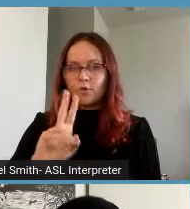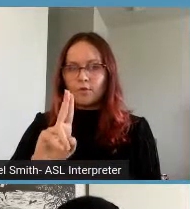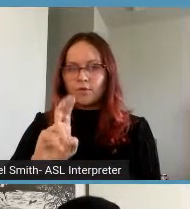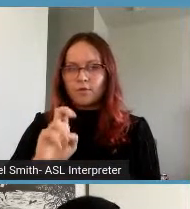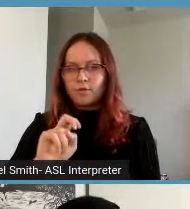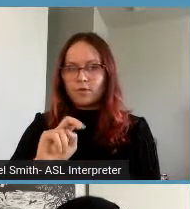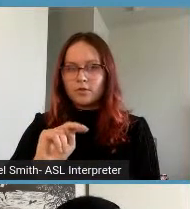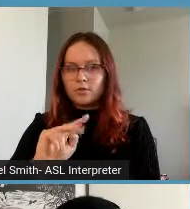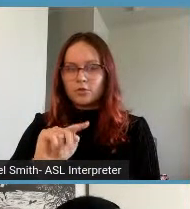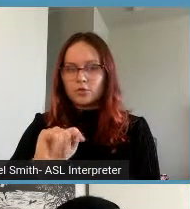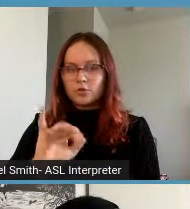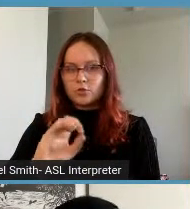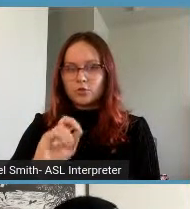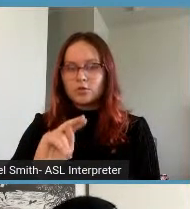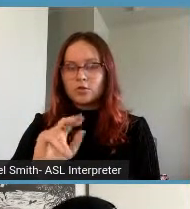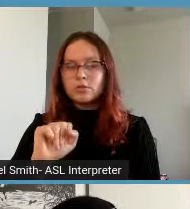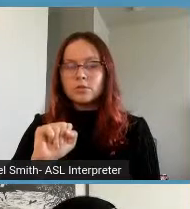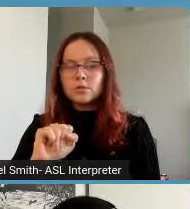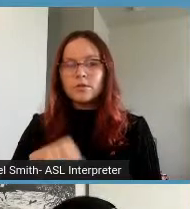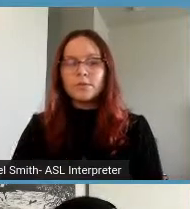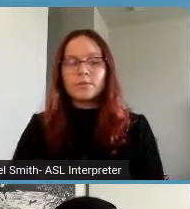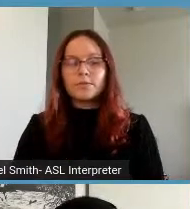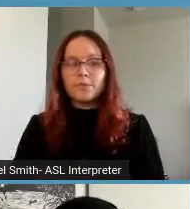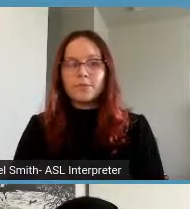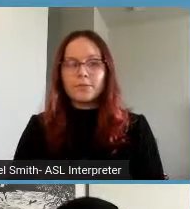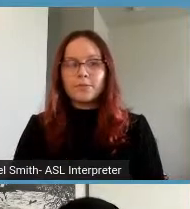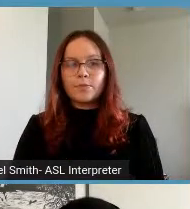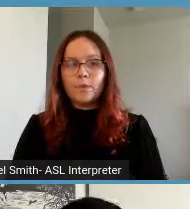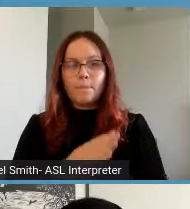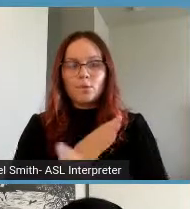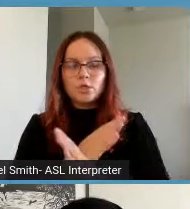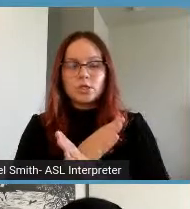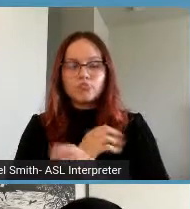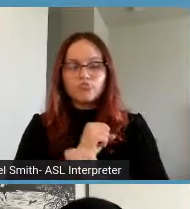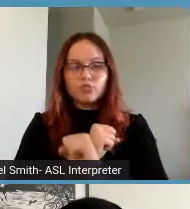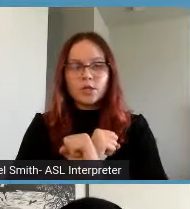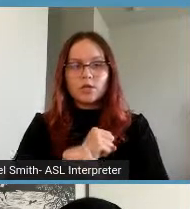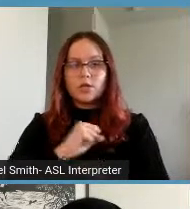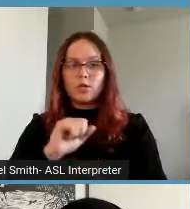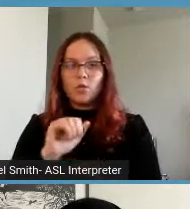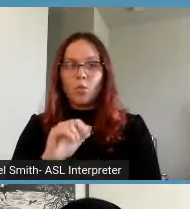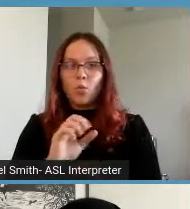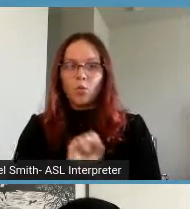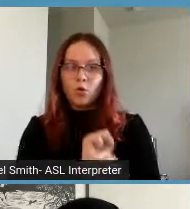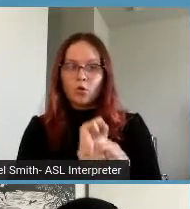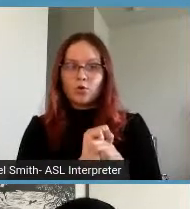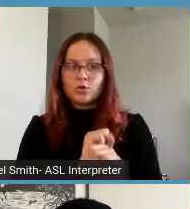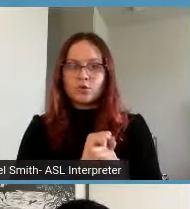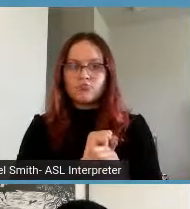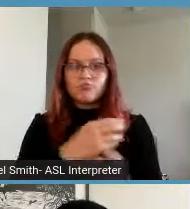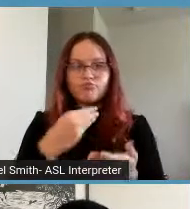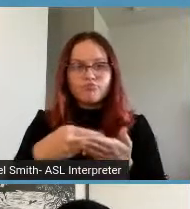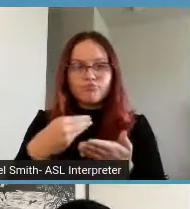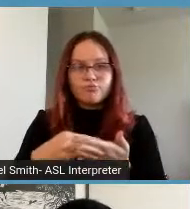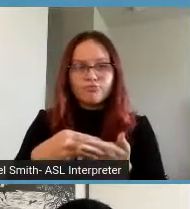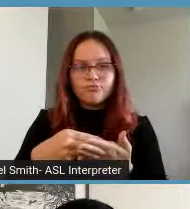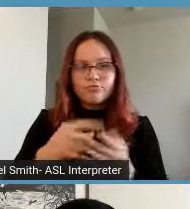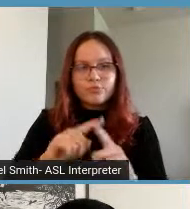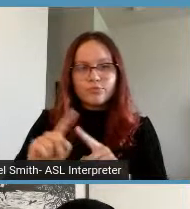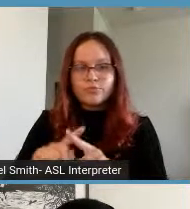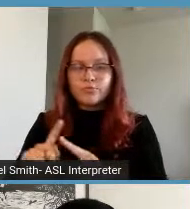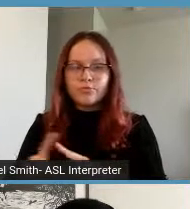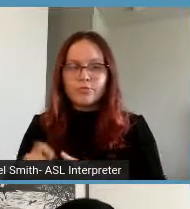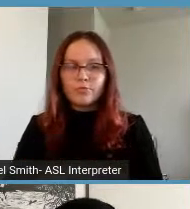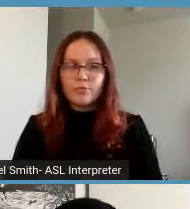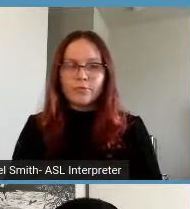wages, agitated for workers' rights to unionize, and provided adult education classes and language learning in outside